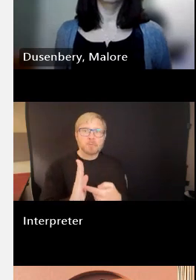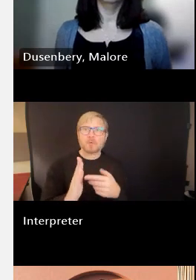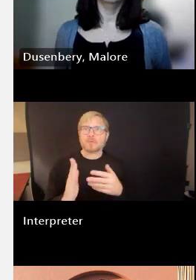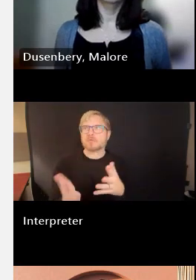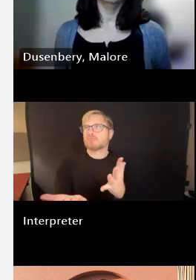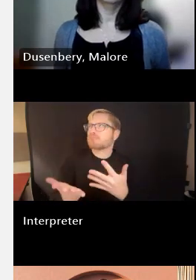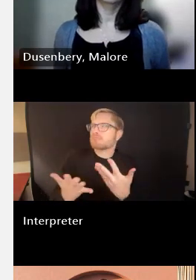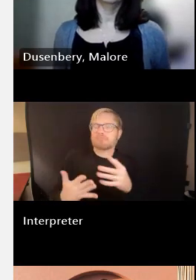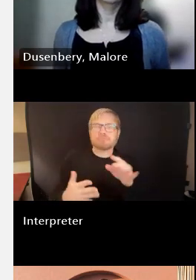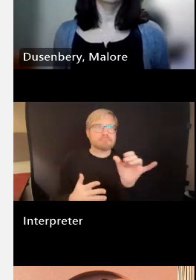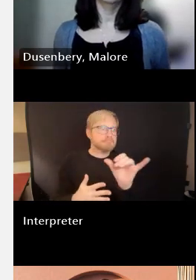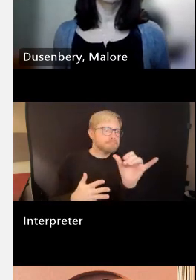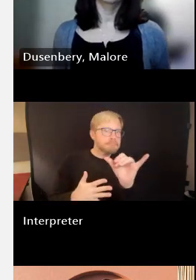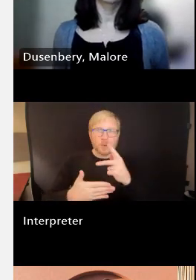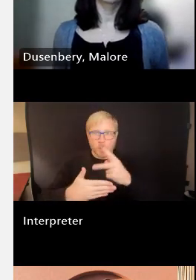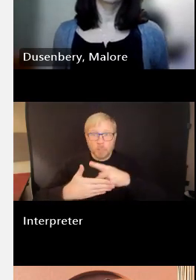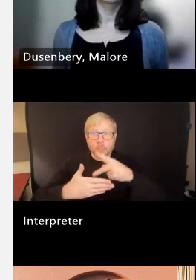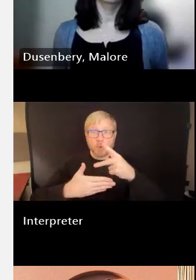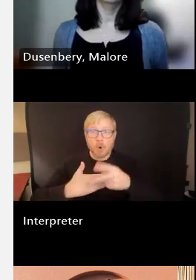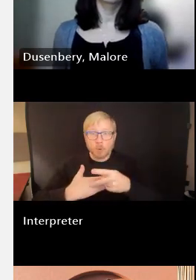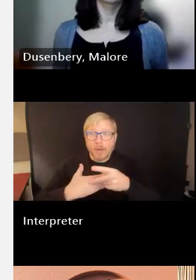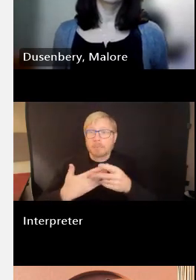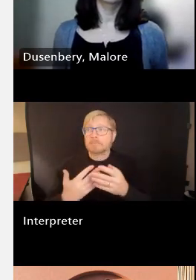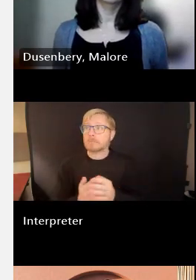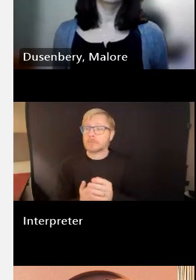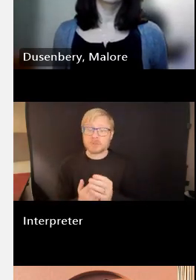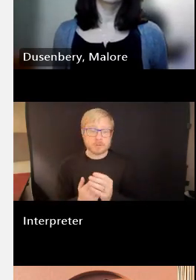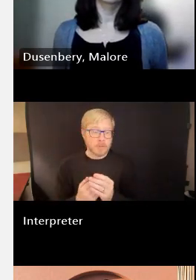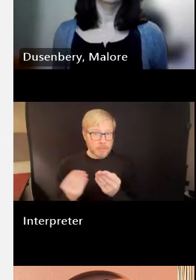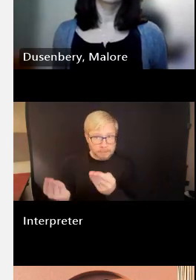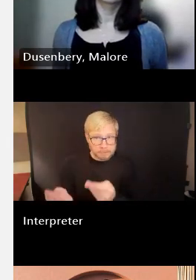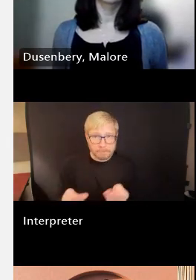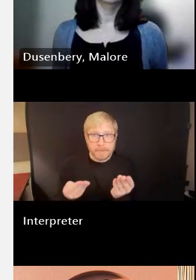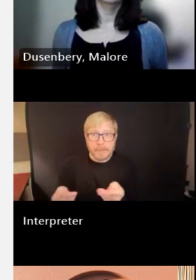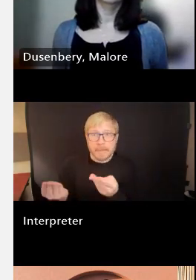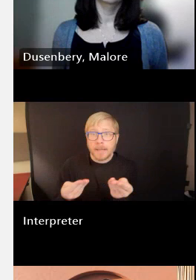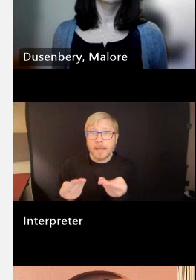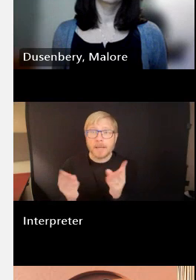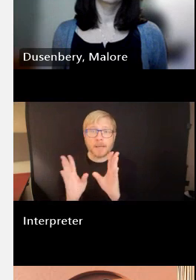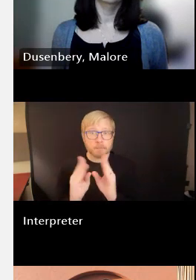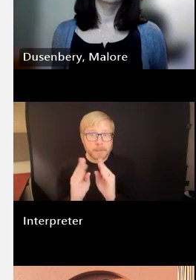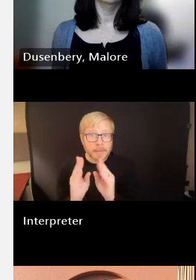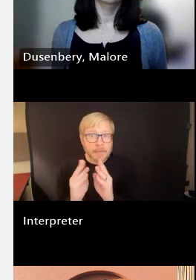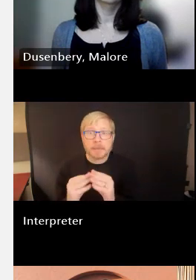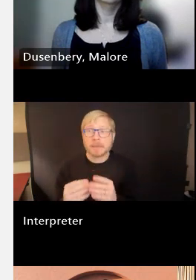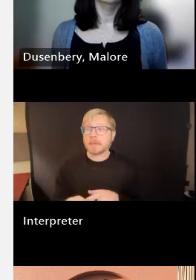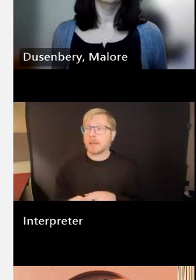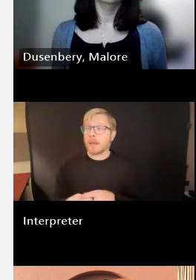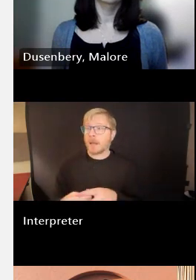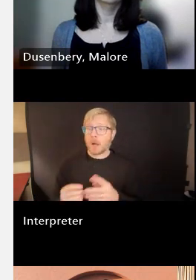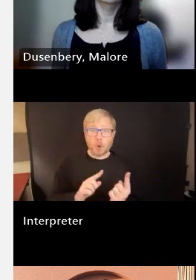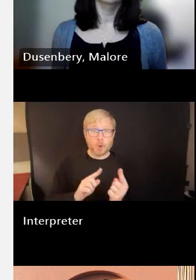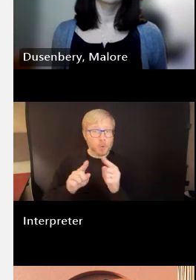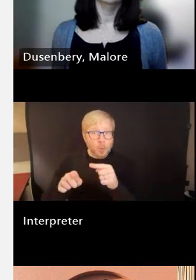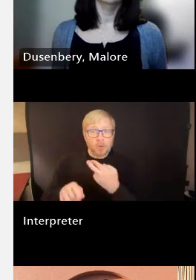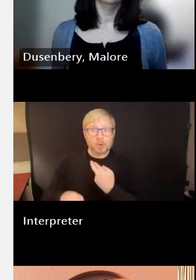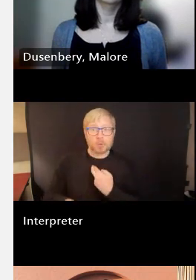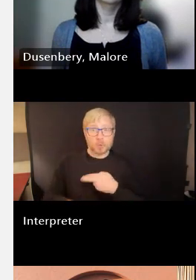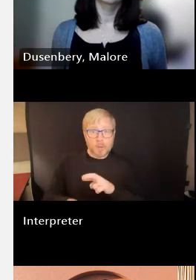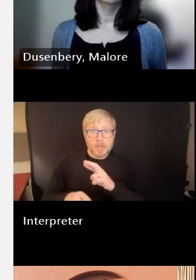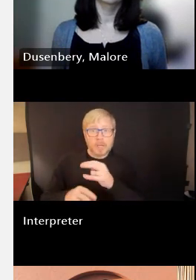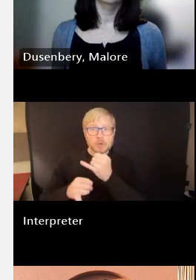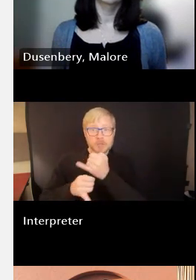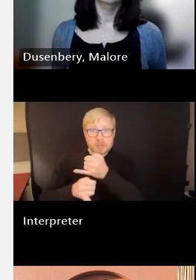mediated group, and all the way to go into religious institution, go into therapy, getting some money. So we really explored